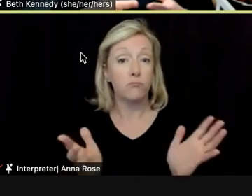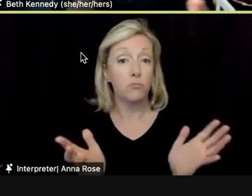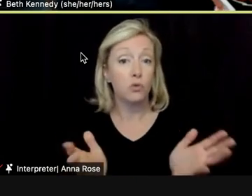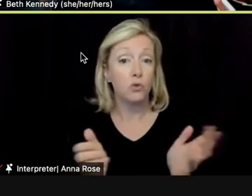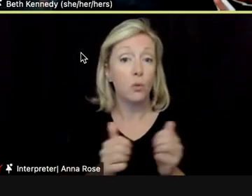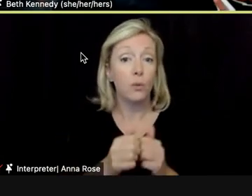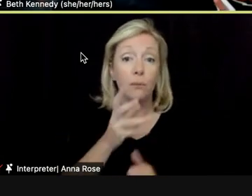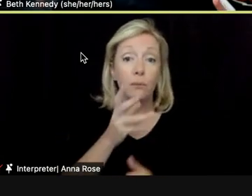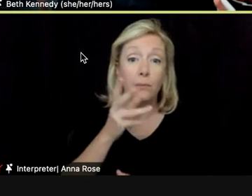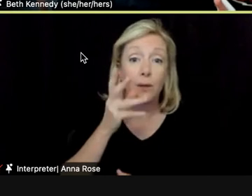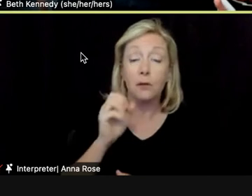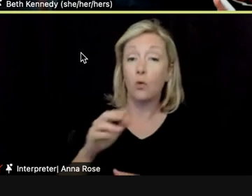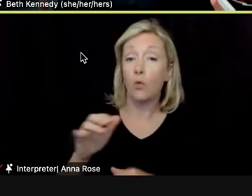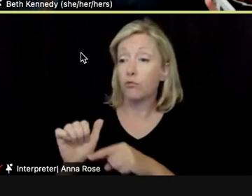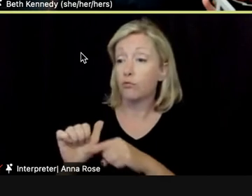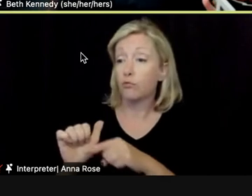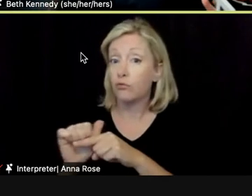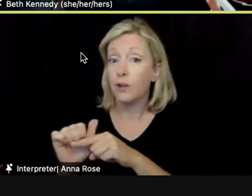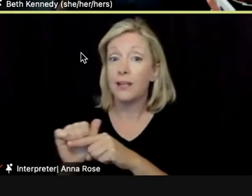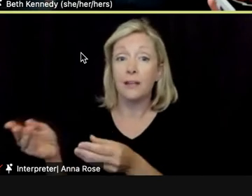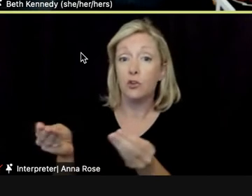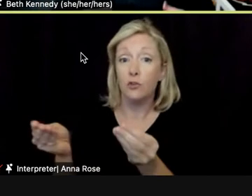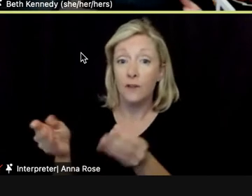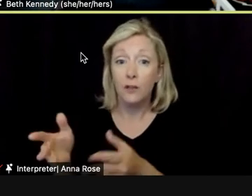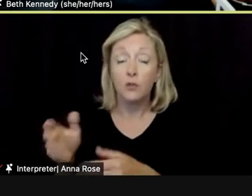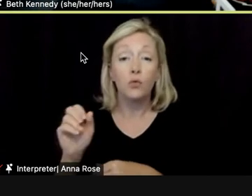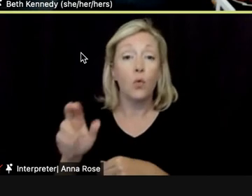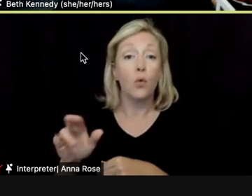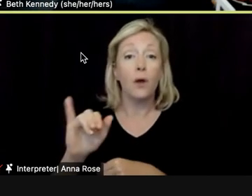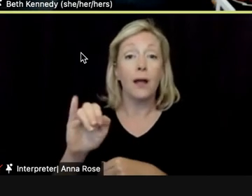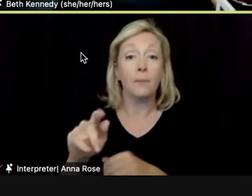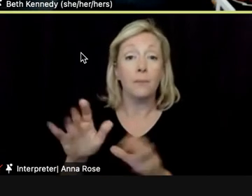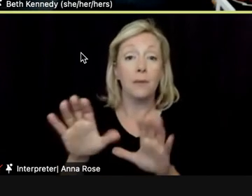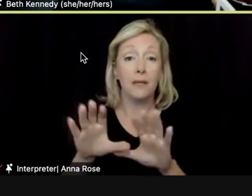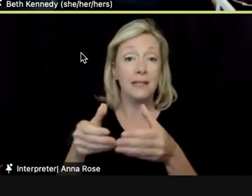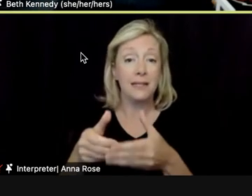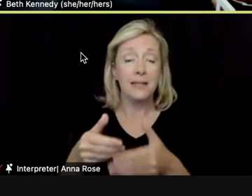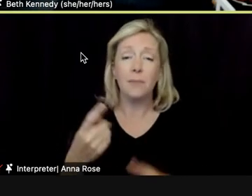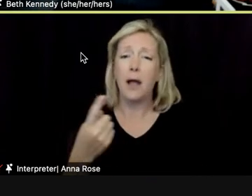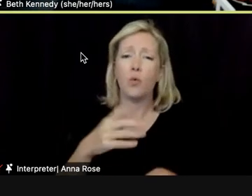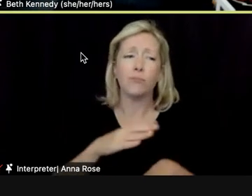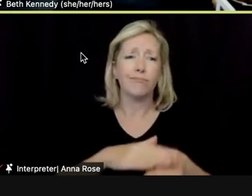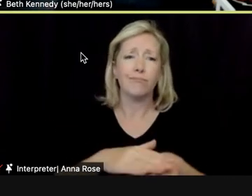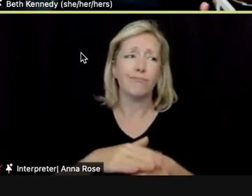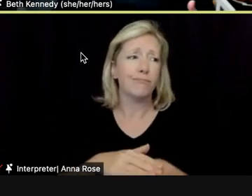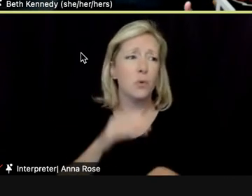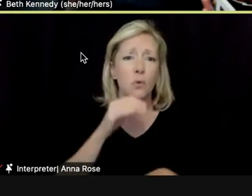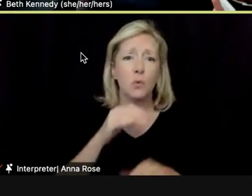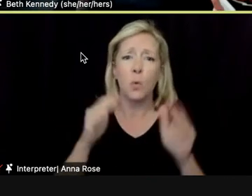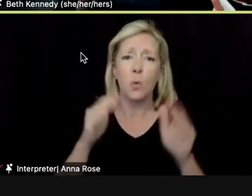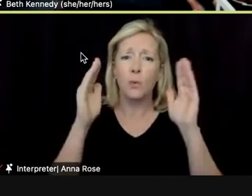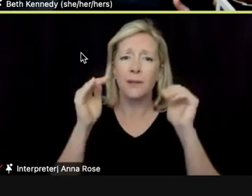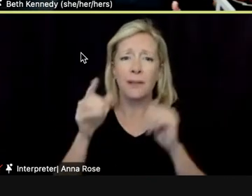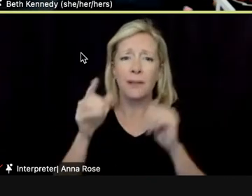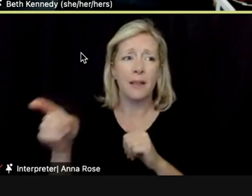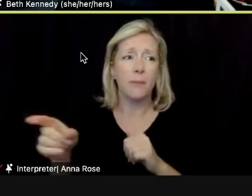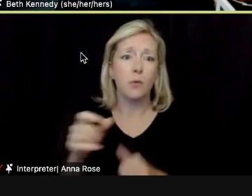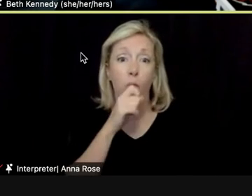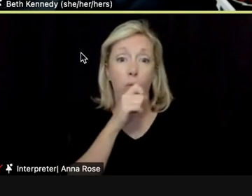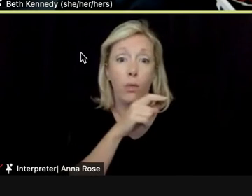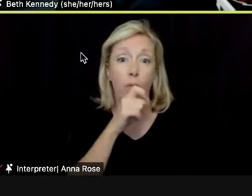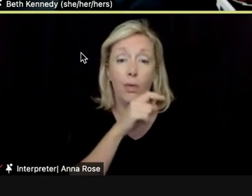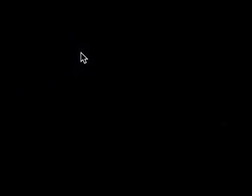interveners and the IEP team as a whole, I say, don't expect the intervener to do that. The teacher or the